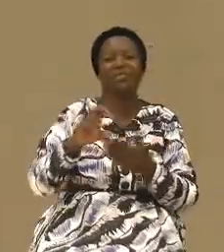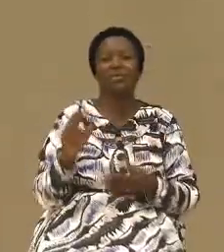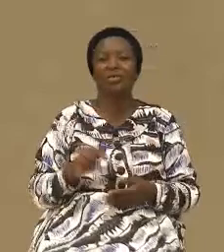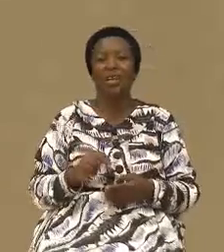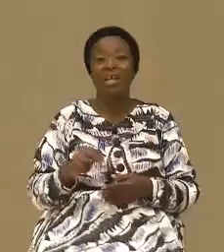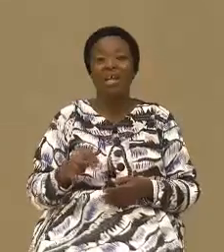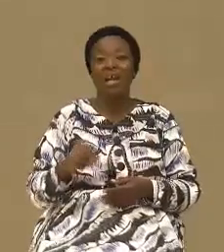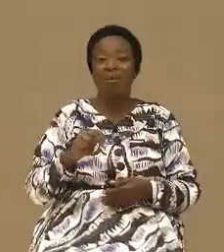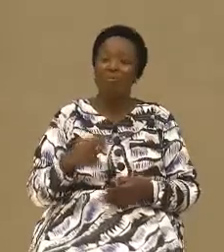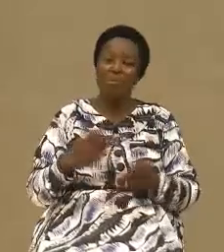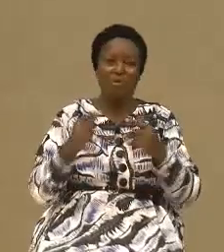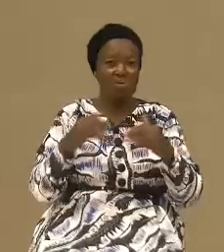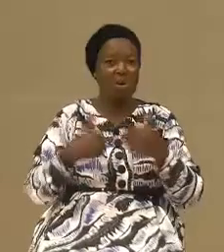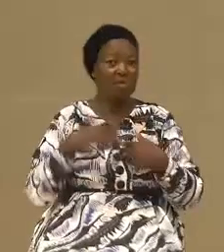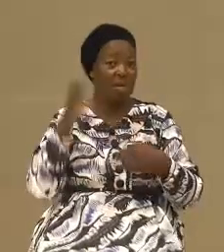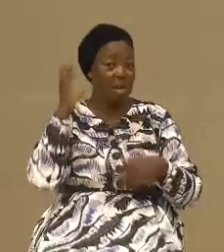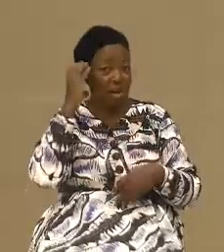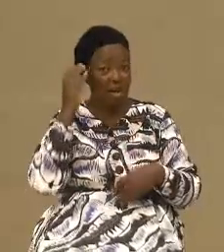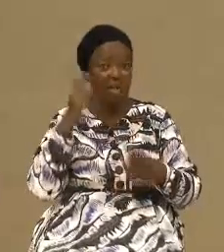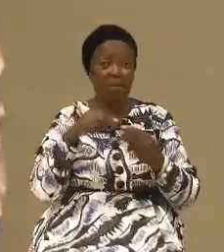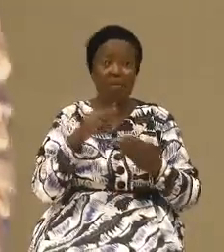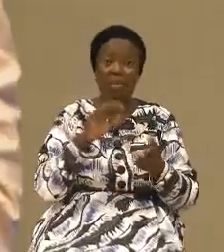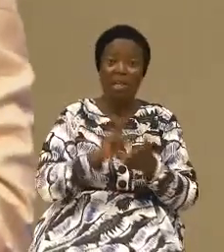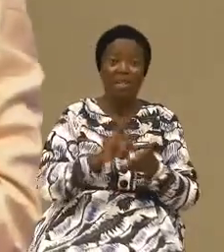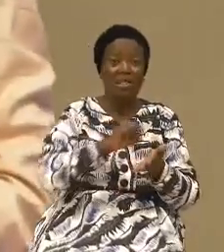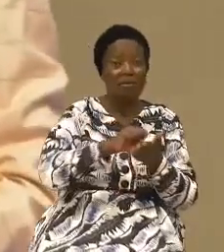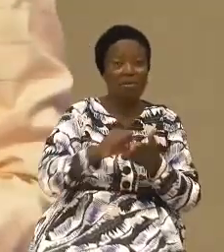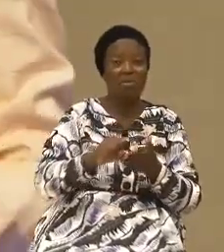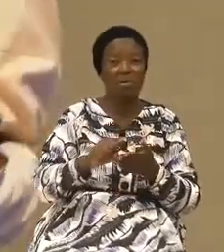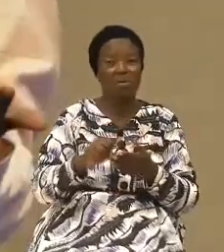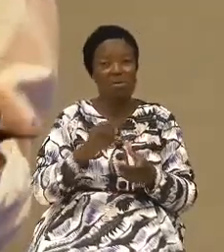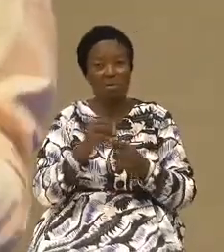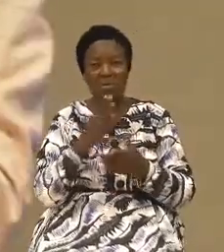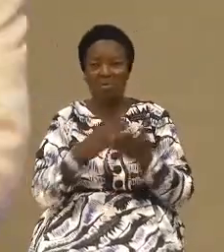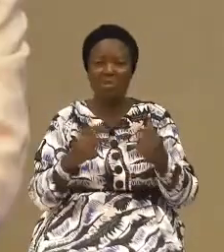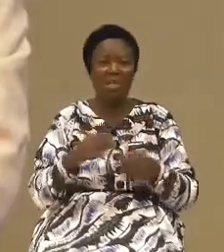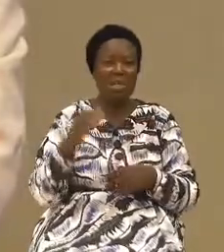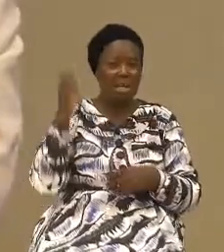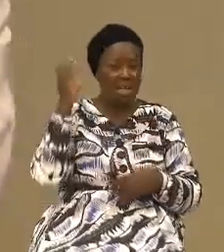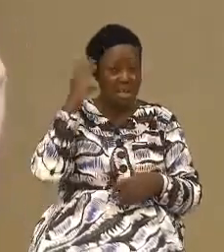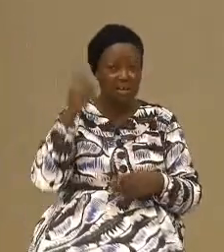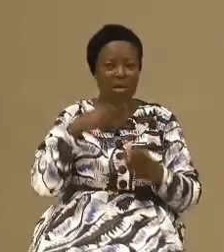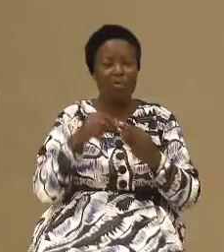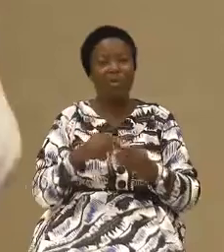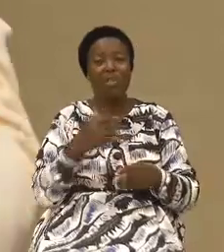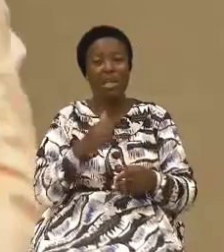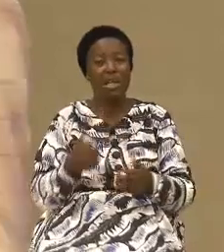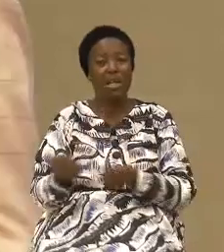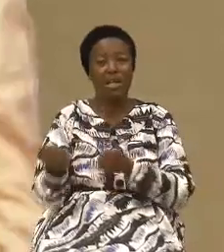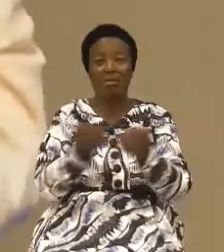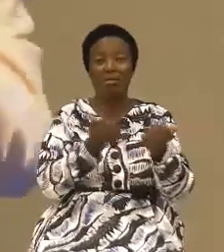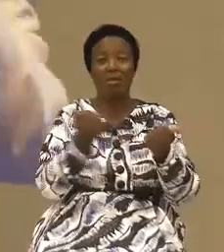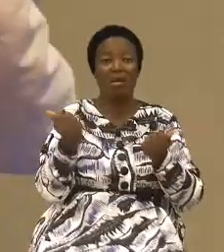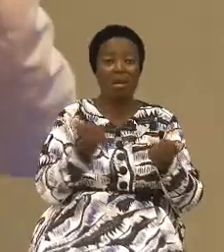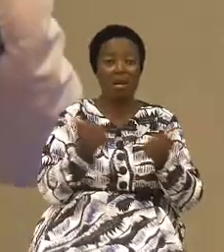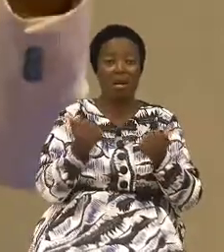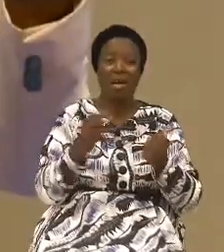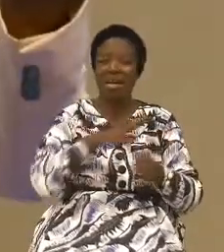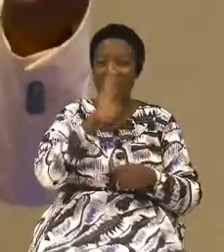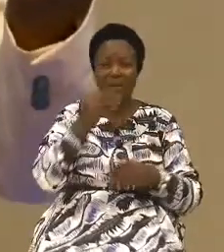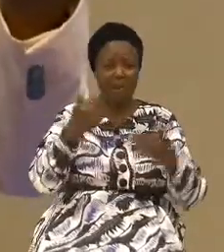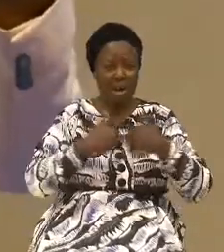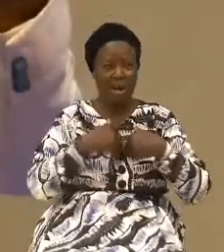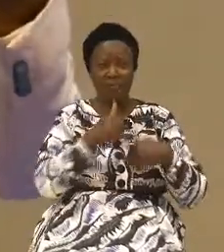about sanctification, like somebody hearing about a car. I never owned a car. Like somebody